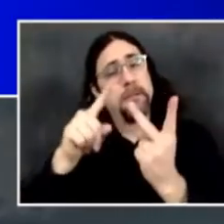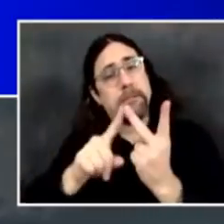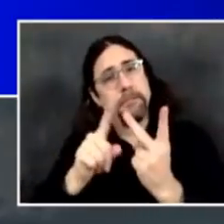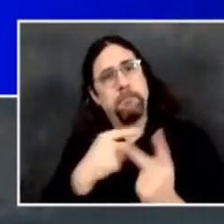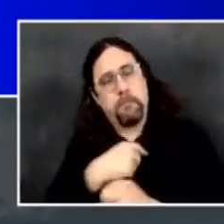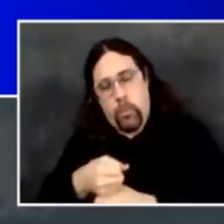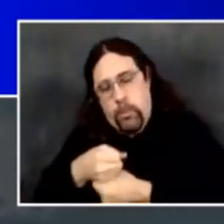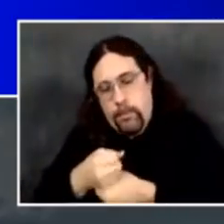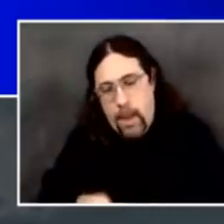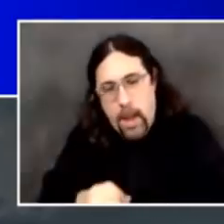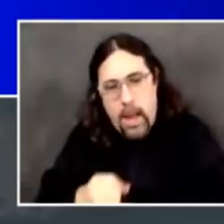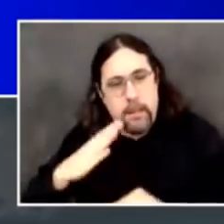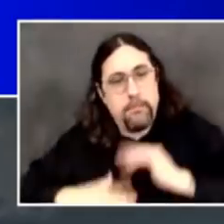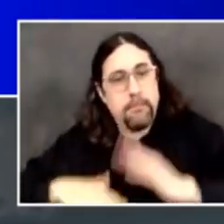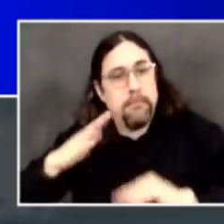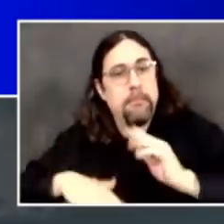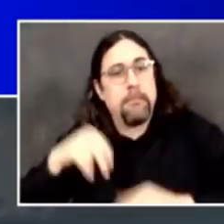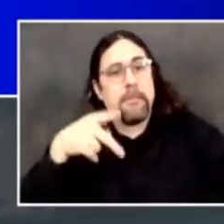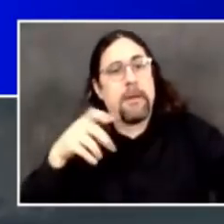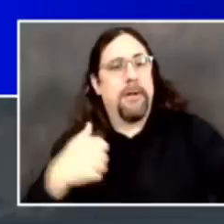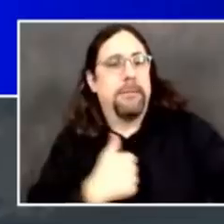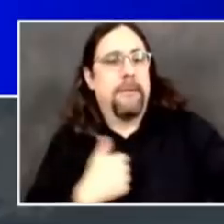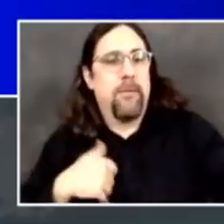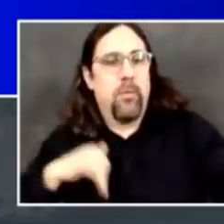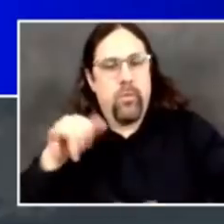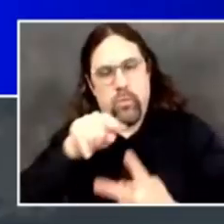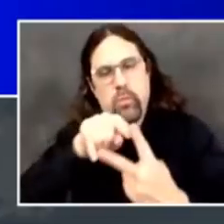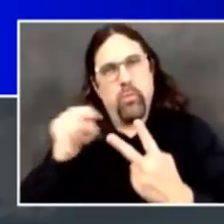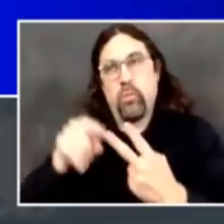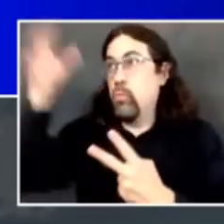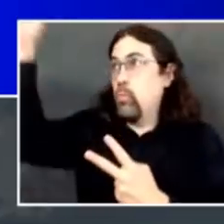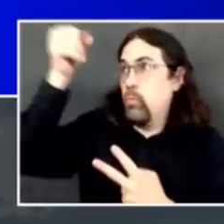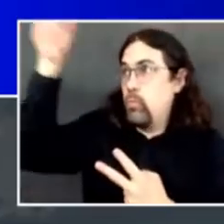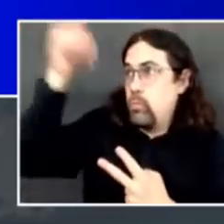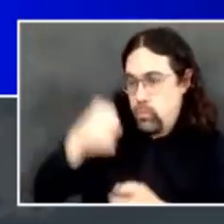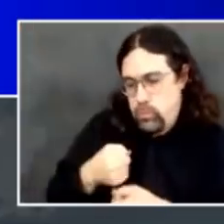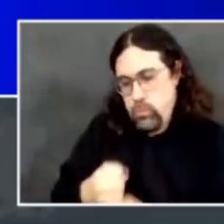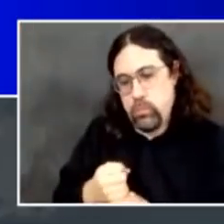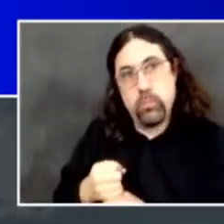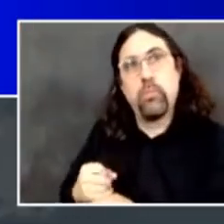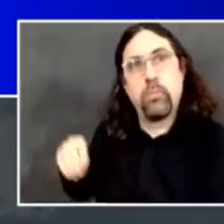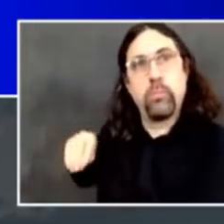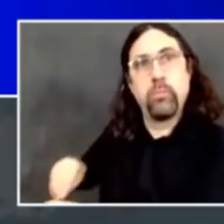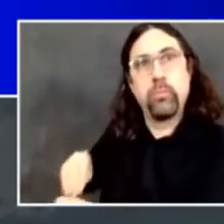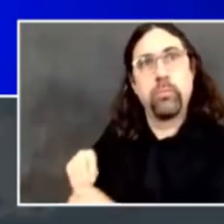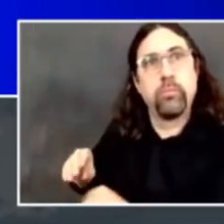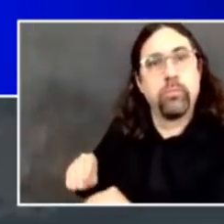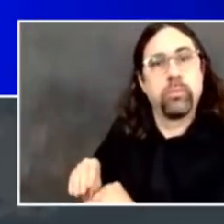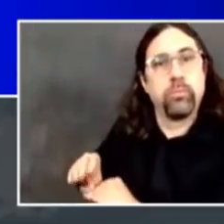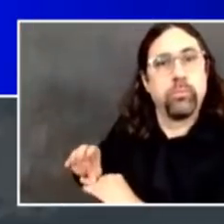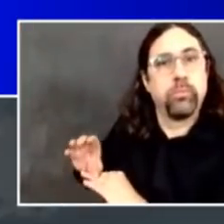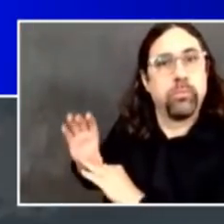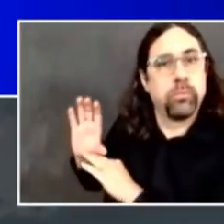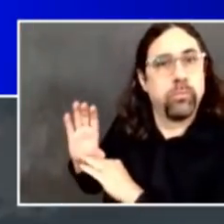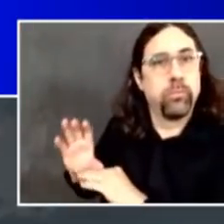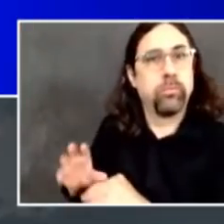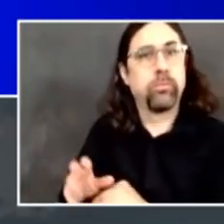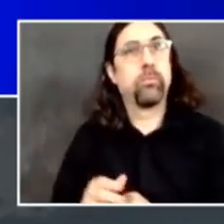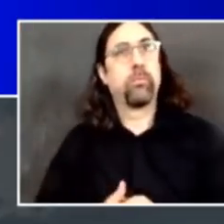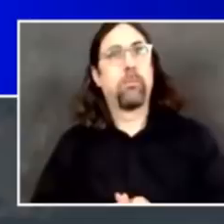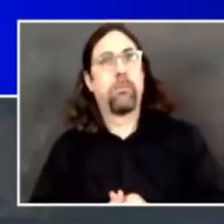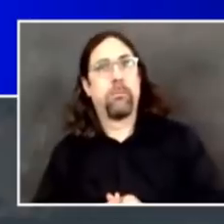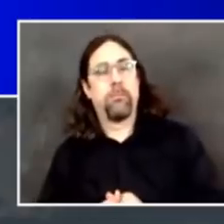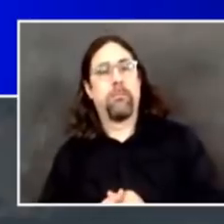here in New York City. We will not be dependent on one source because we have to protect our people. That means we need more than one place to turn to make sure